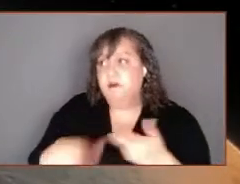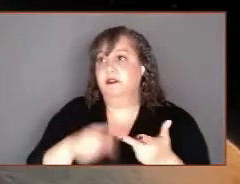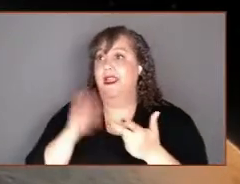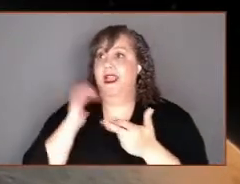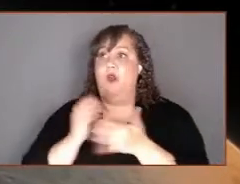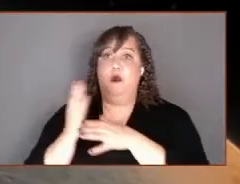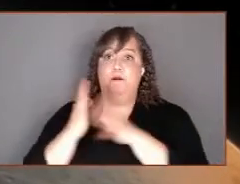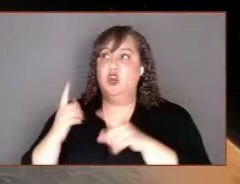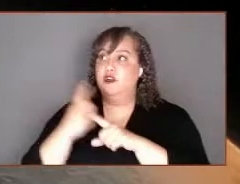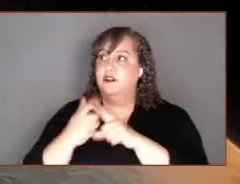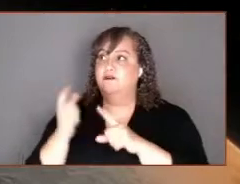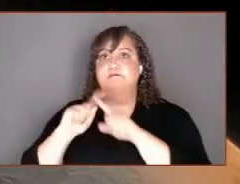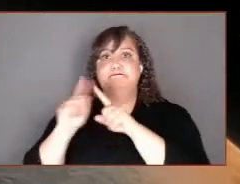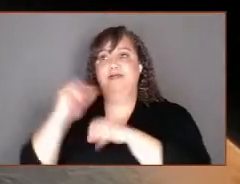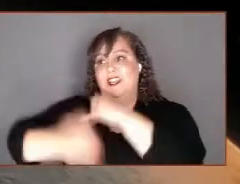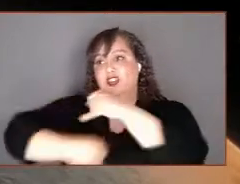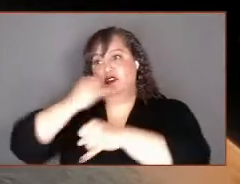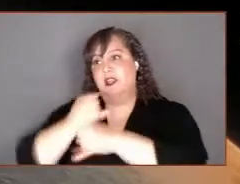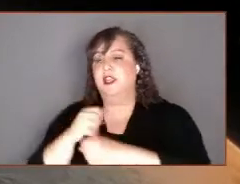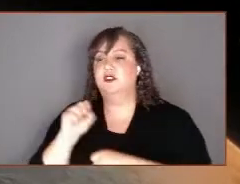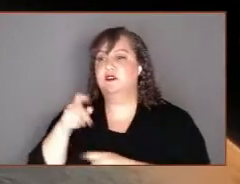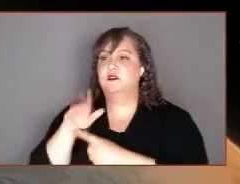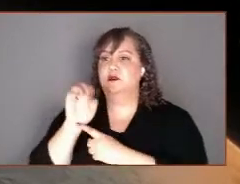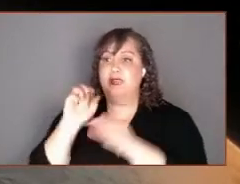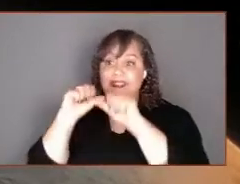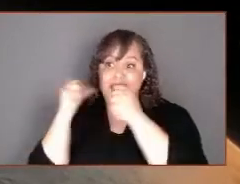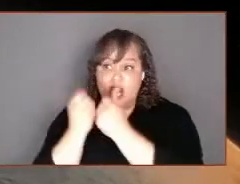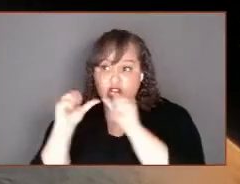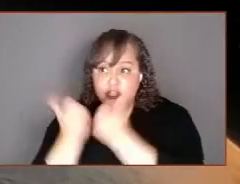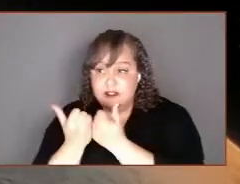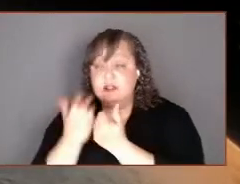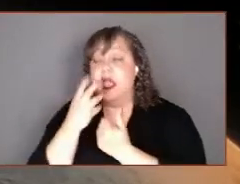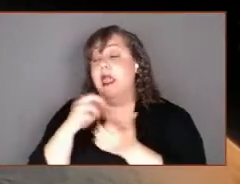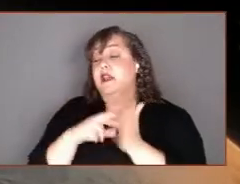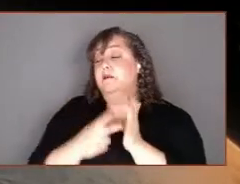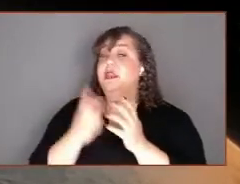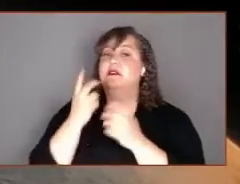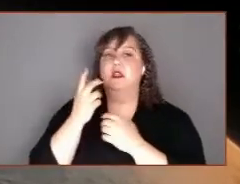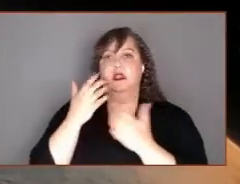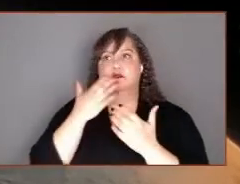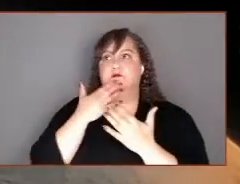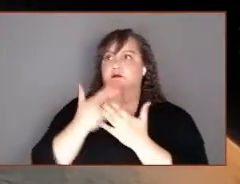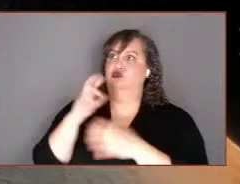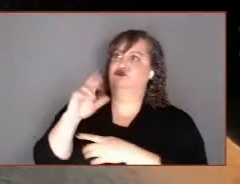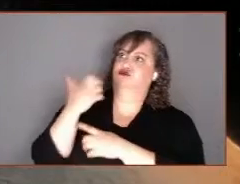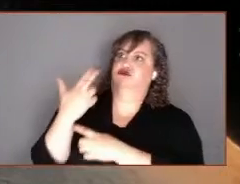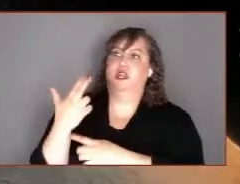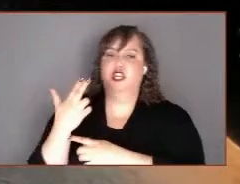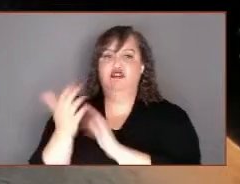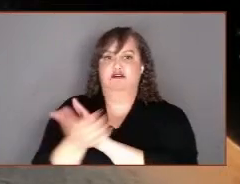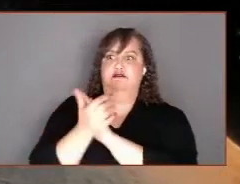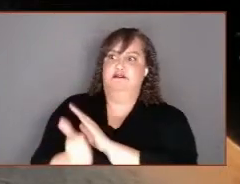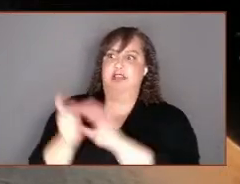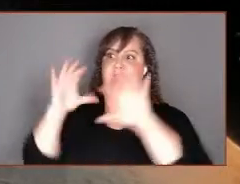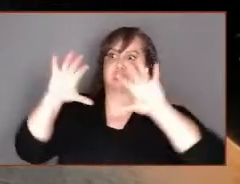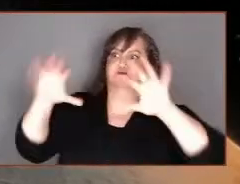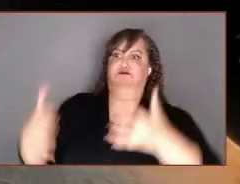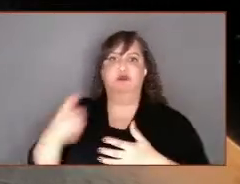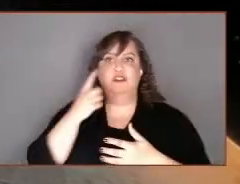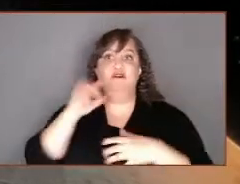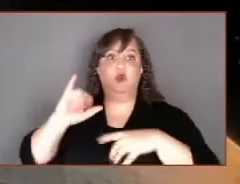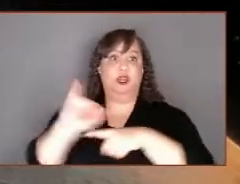working together. It also creates a very rich talent pool for industry and for NASA. And let's face it, these students here, when